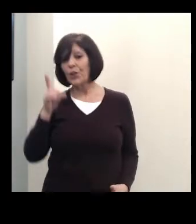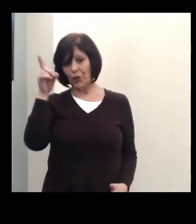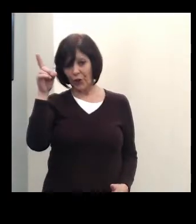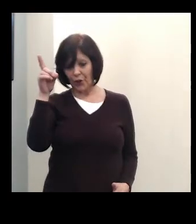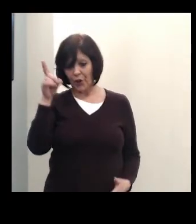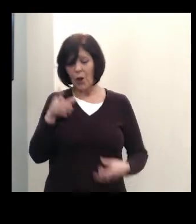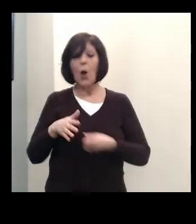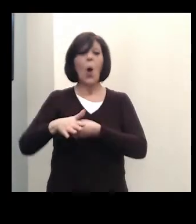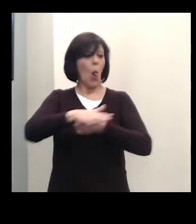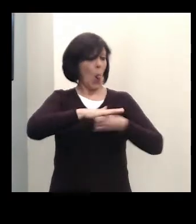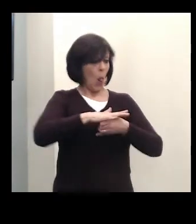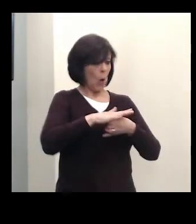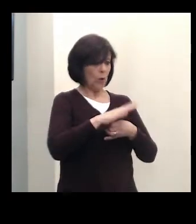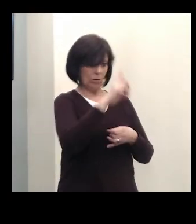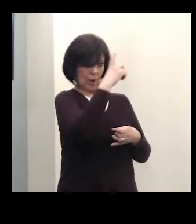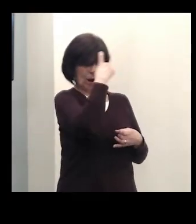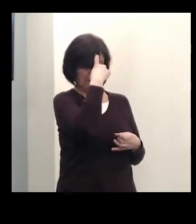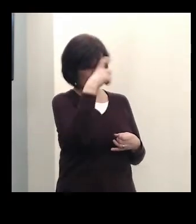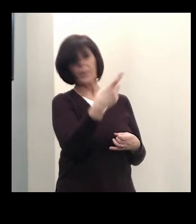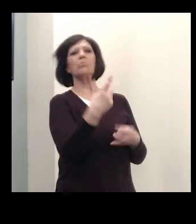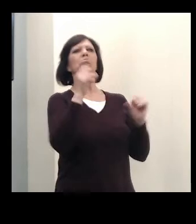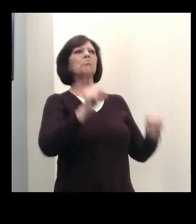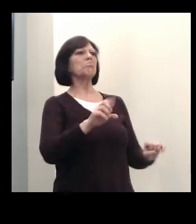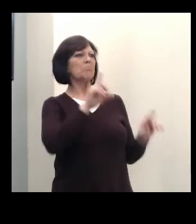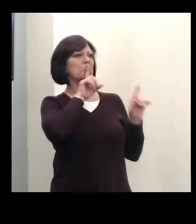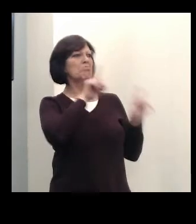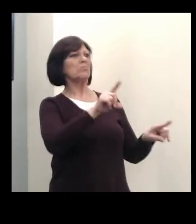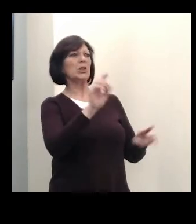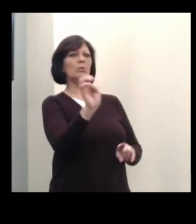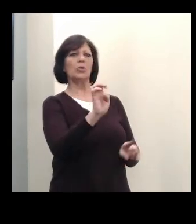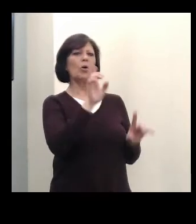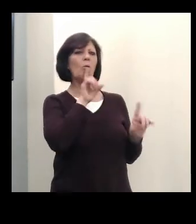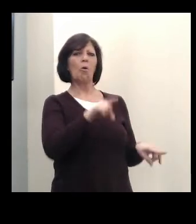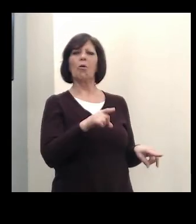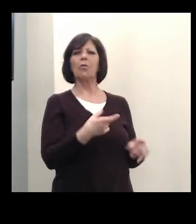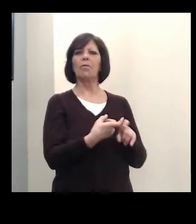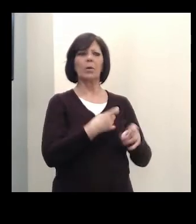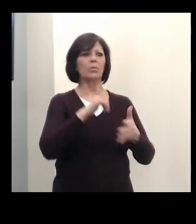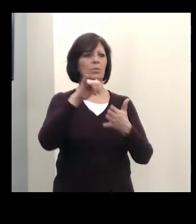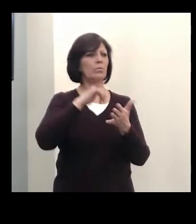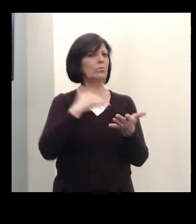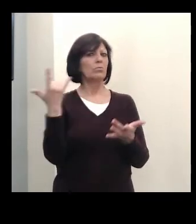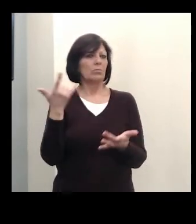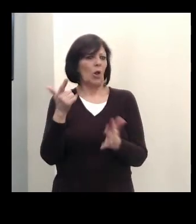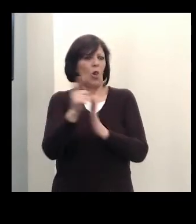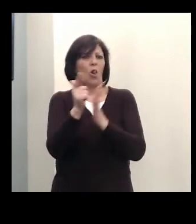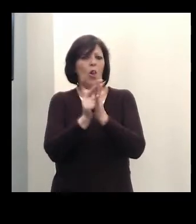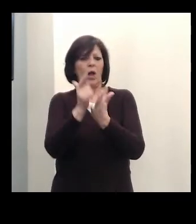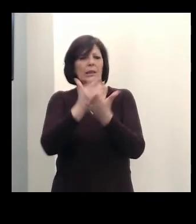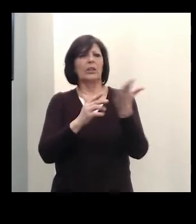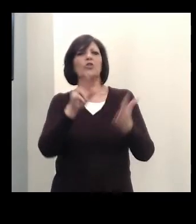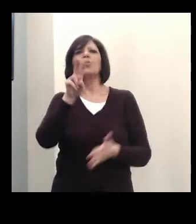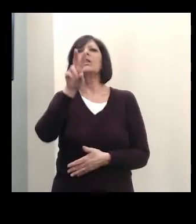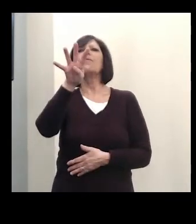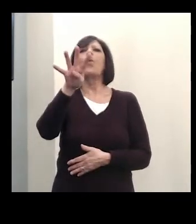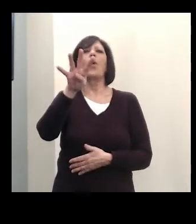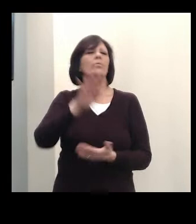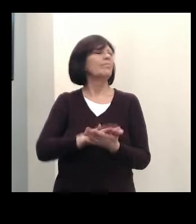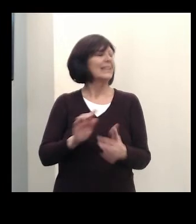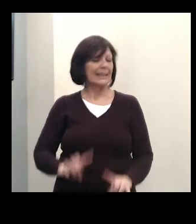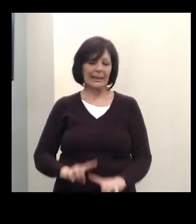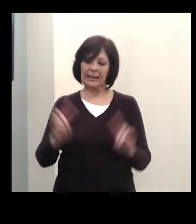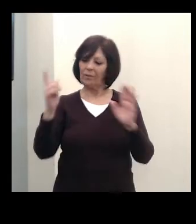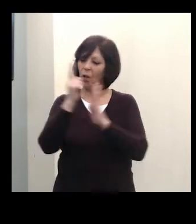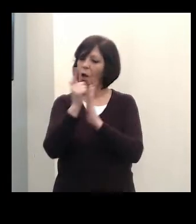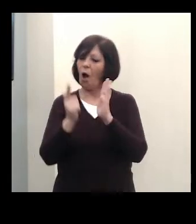issue a state of emergency and emergency orders are based on New York State Executive Law Section 24. They are different. It